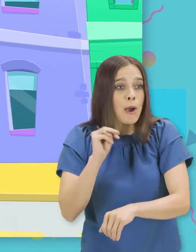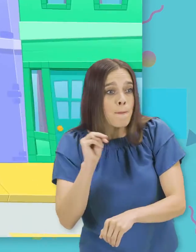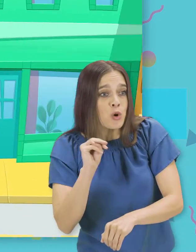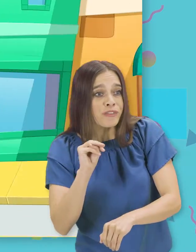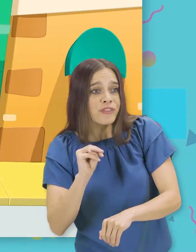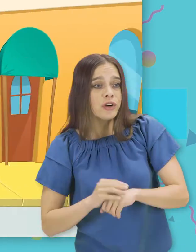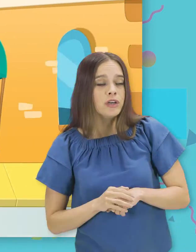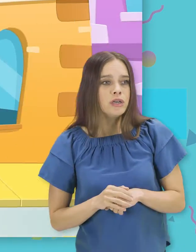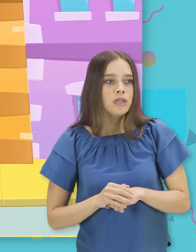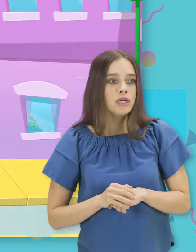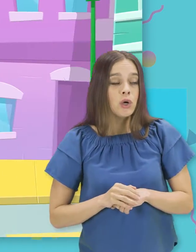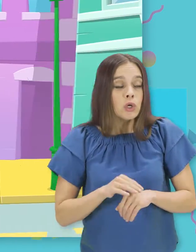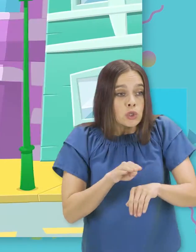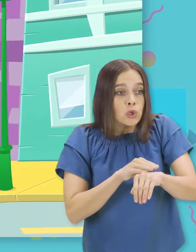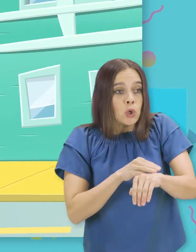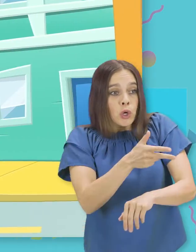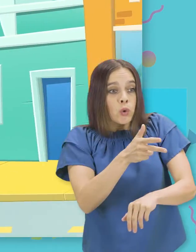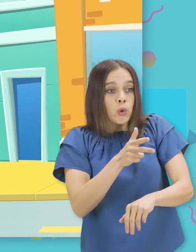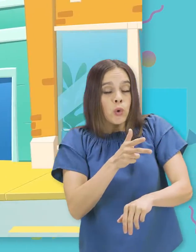Slow down, Morphle.